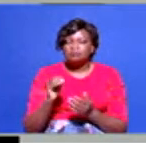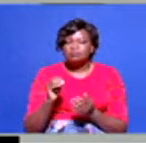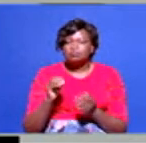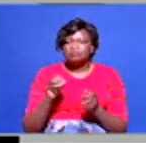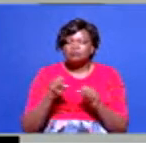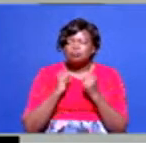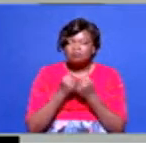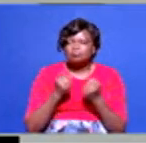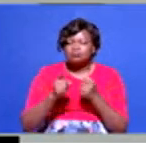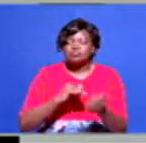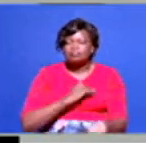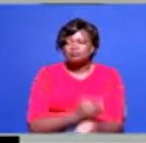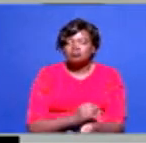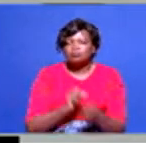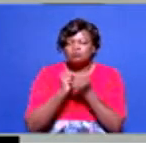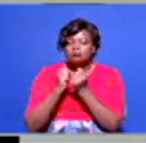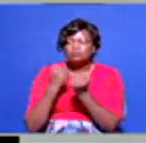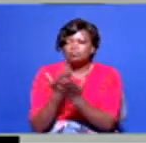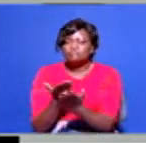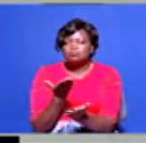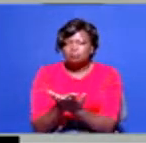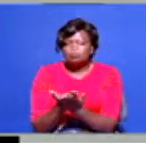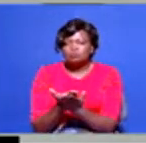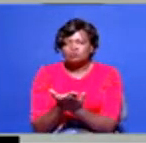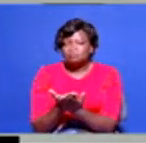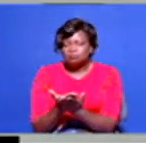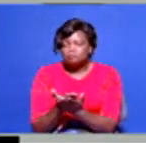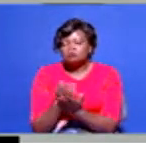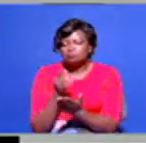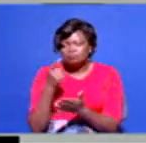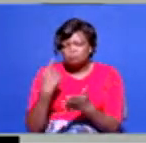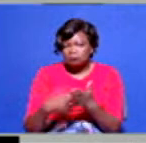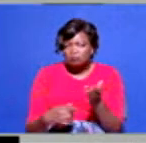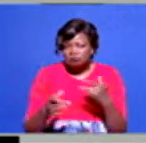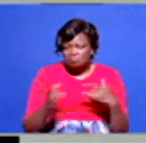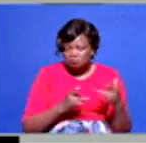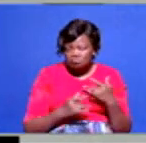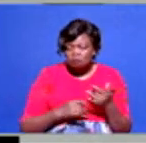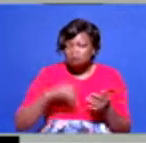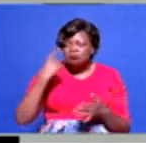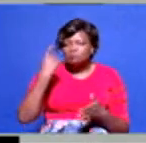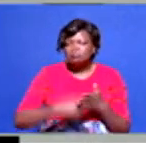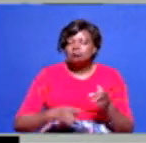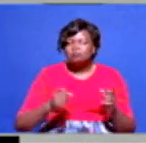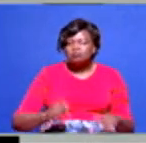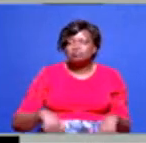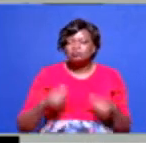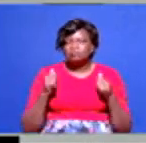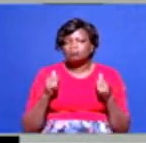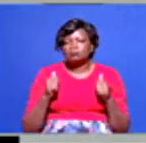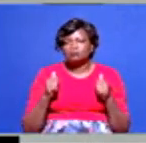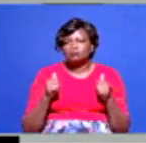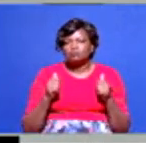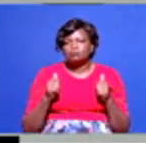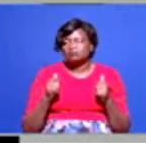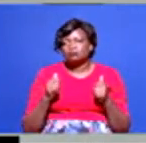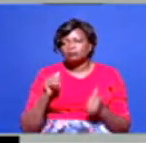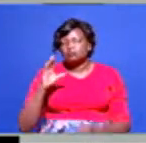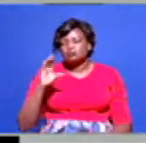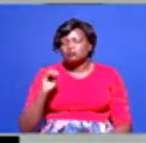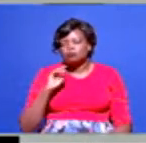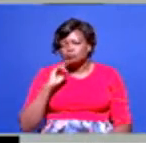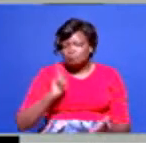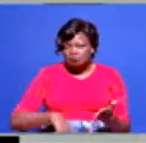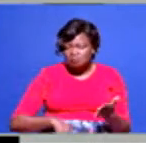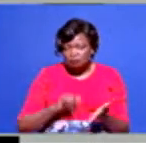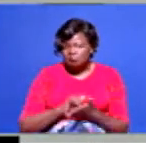to review the proposed levies considering the current high cost of living. Barakayetu SACCO CEO Thomas Osoro